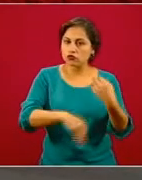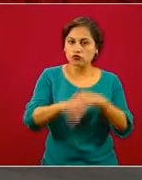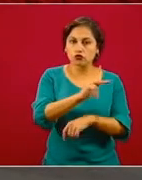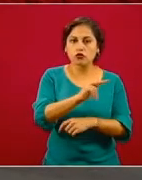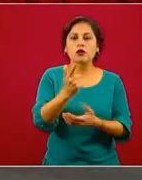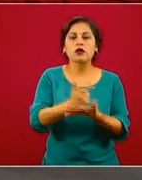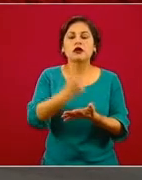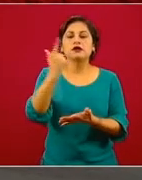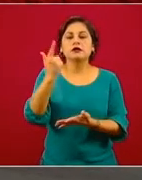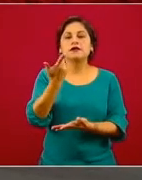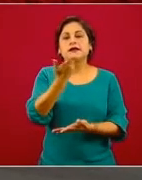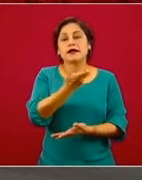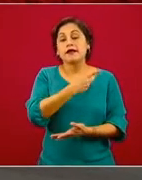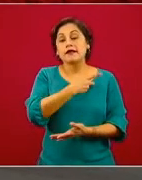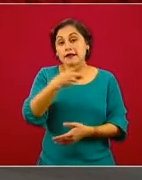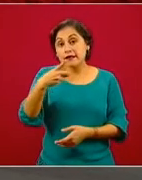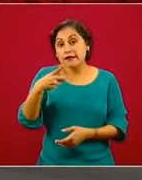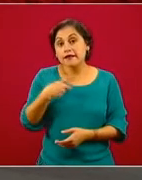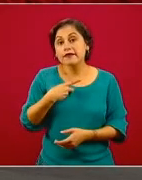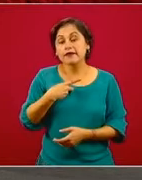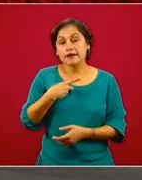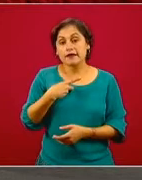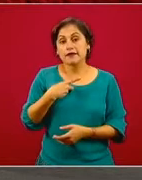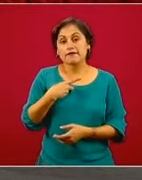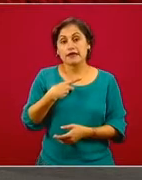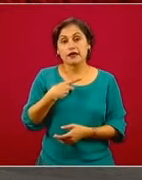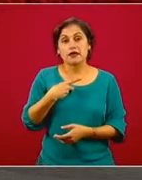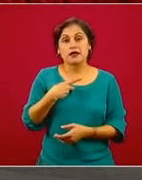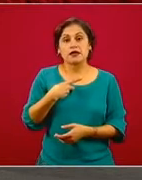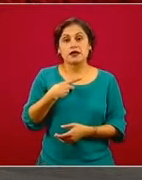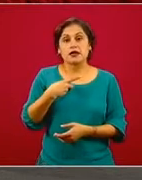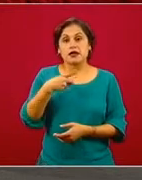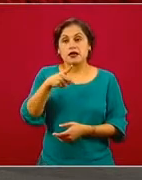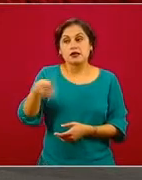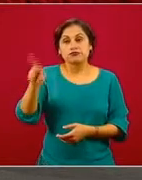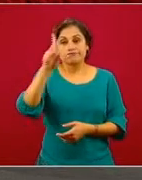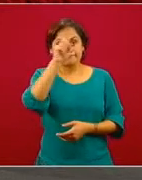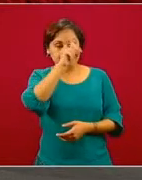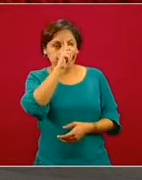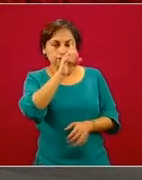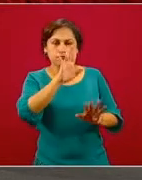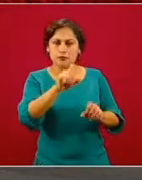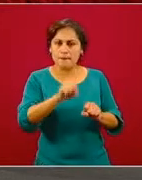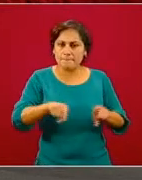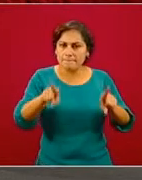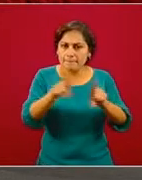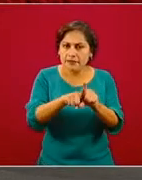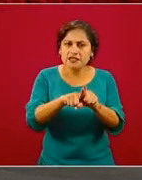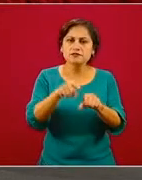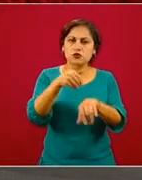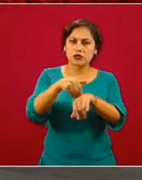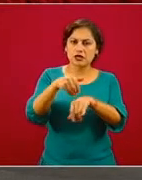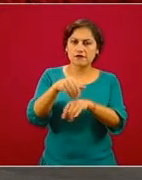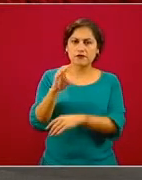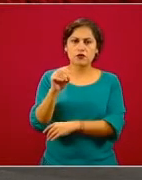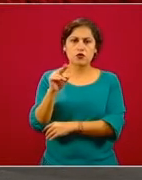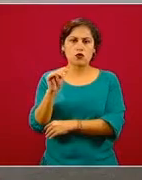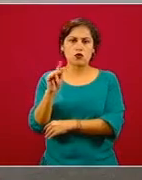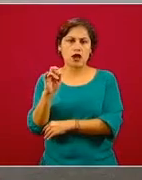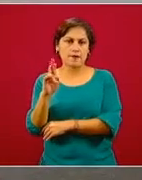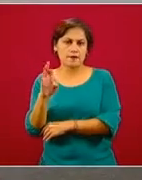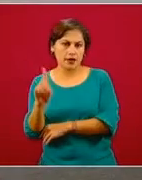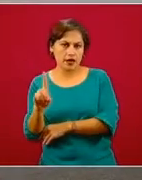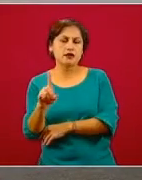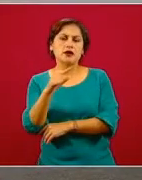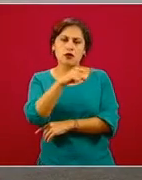in the contact information that these people can reach, call 911. Call 911 and they